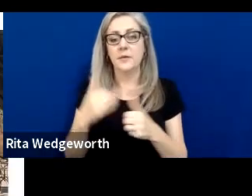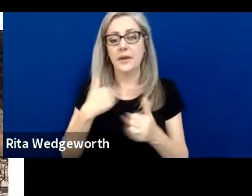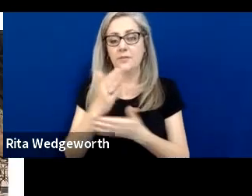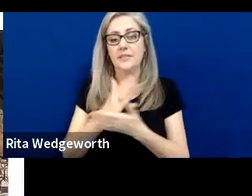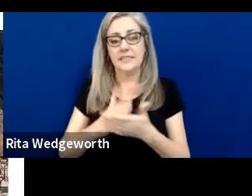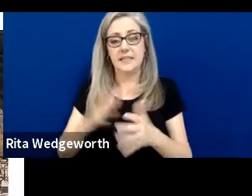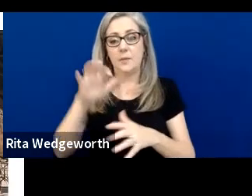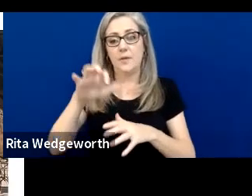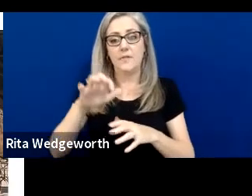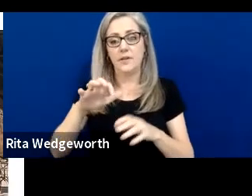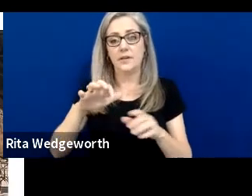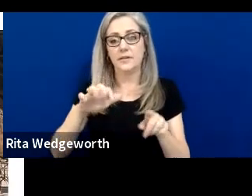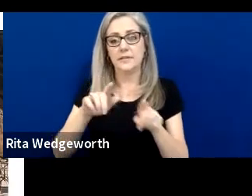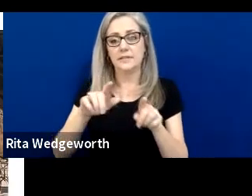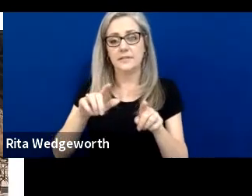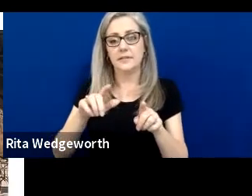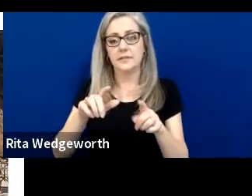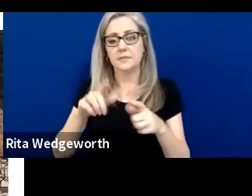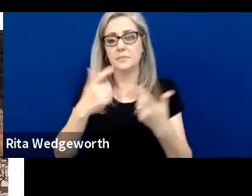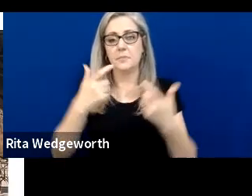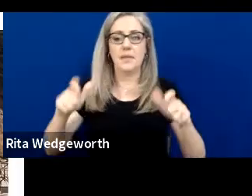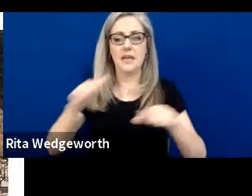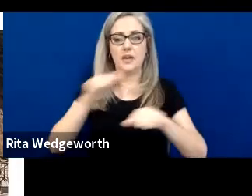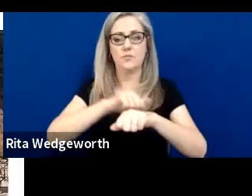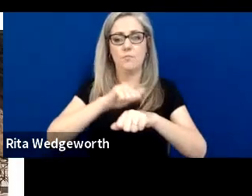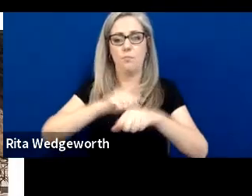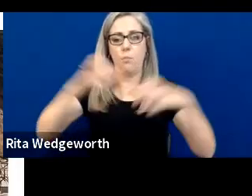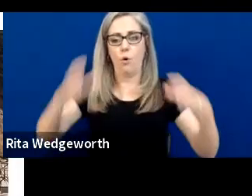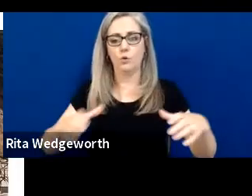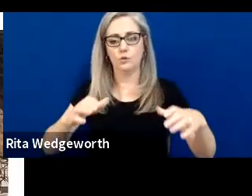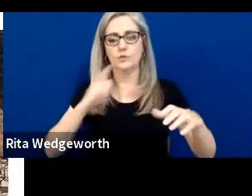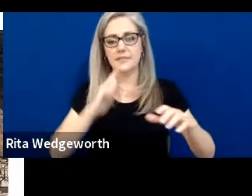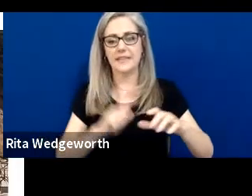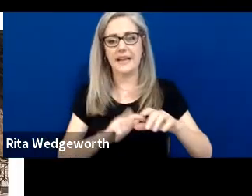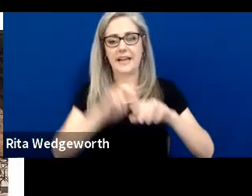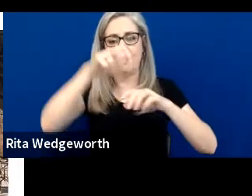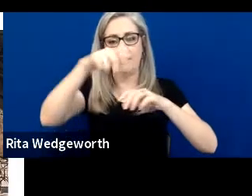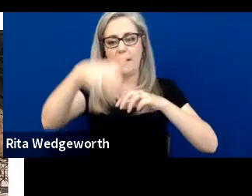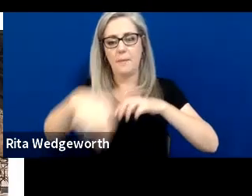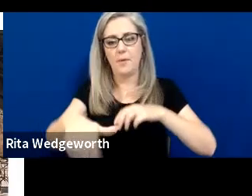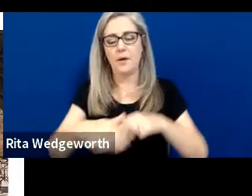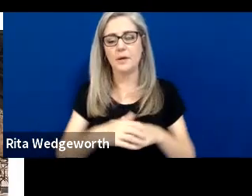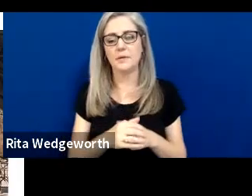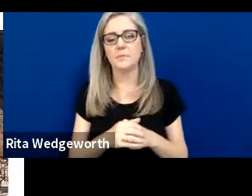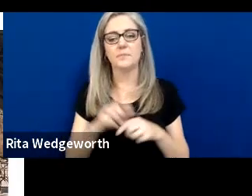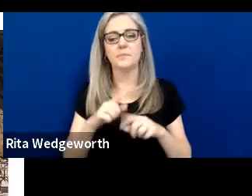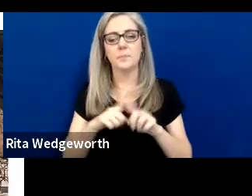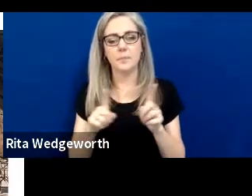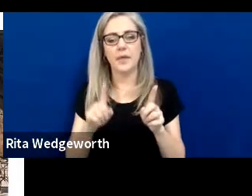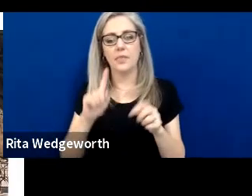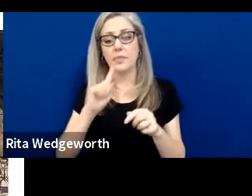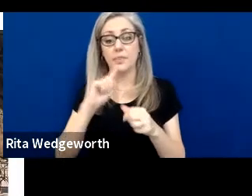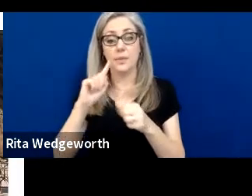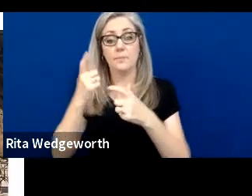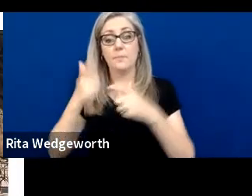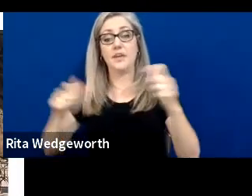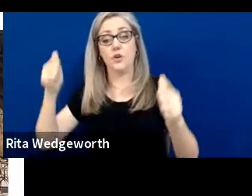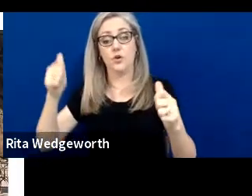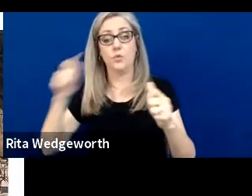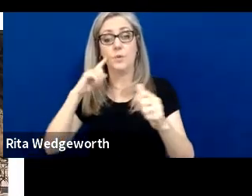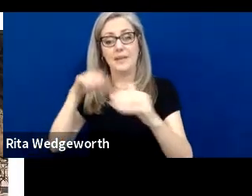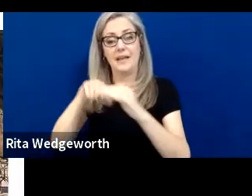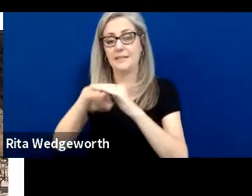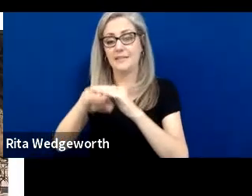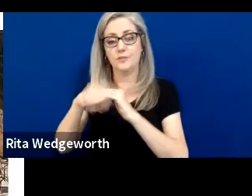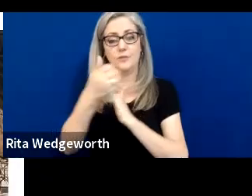on the secondary playground. But the primary playground would be accessible to any children